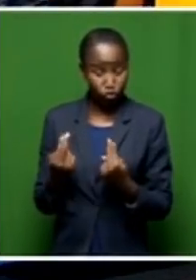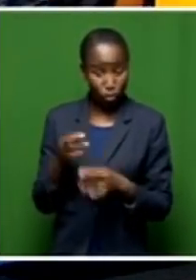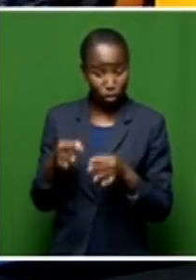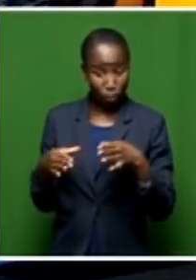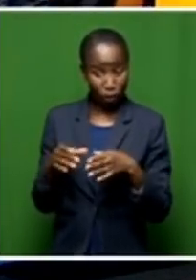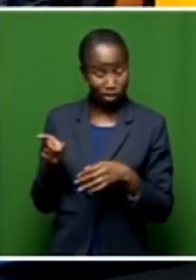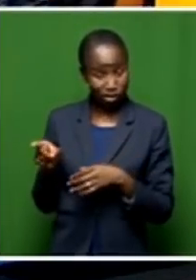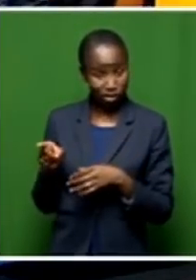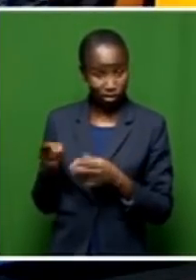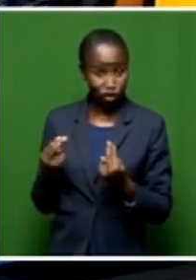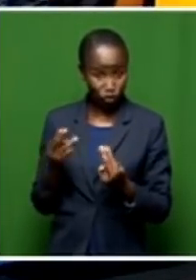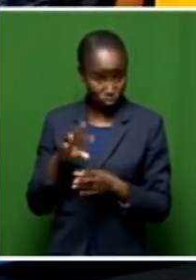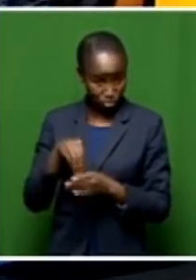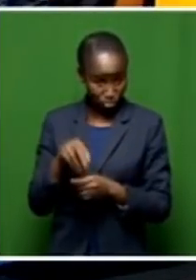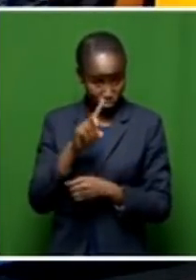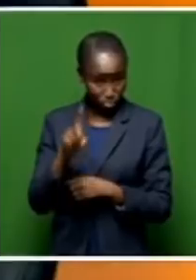all depends. If